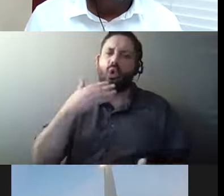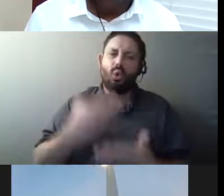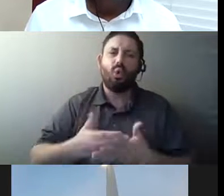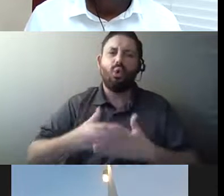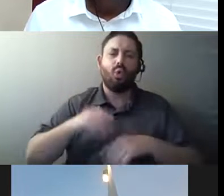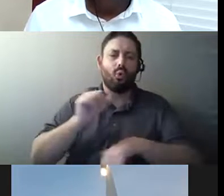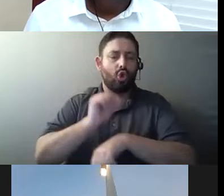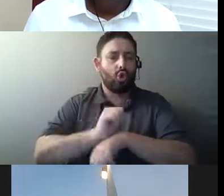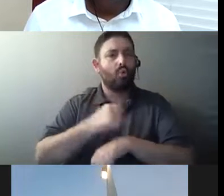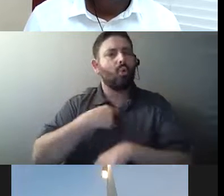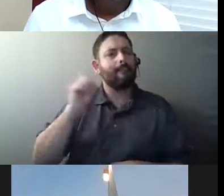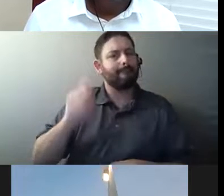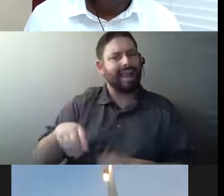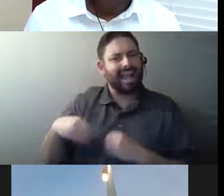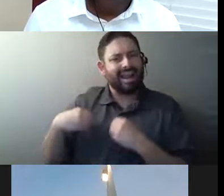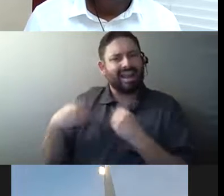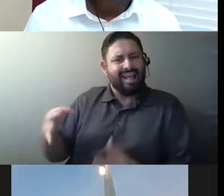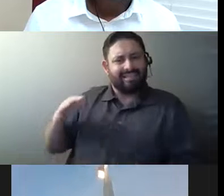We need to incentivize